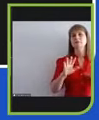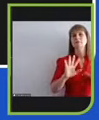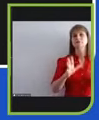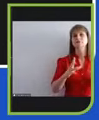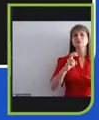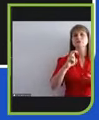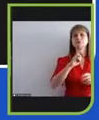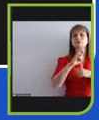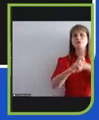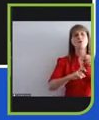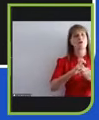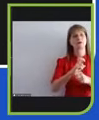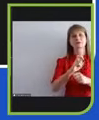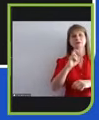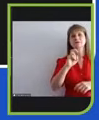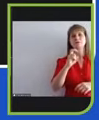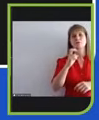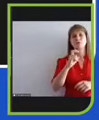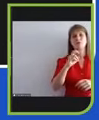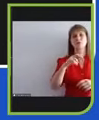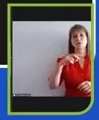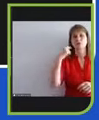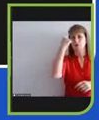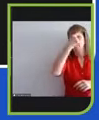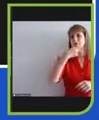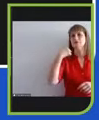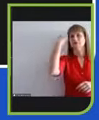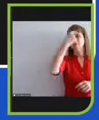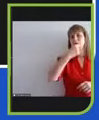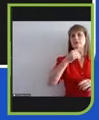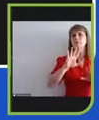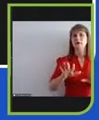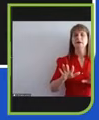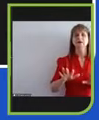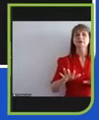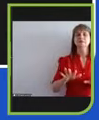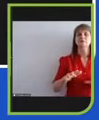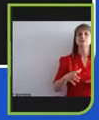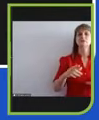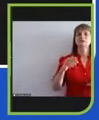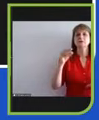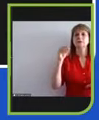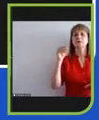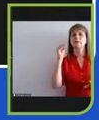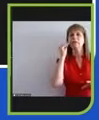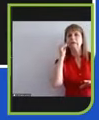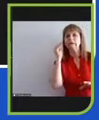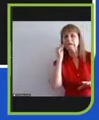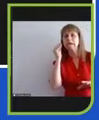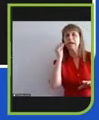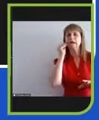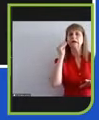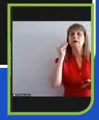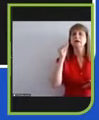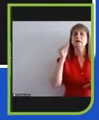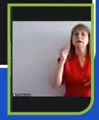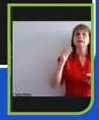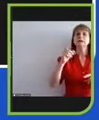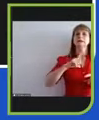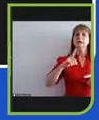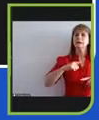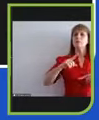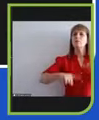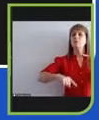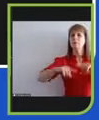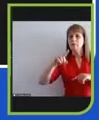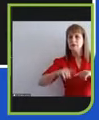case. Let's go through them and try to a material here that is sufficiently provocative for our